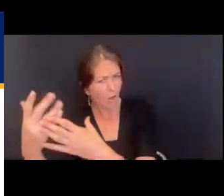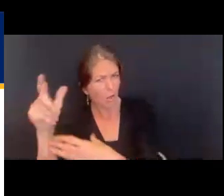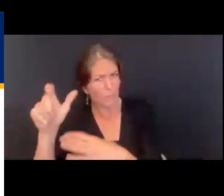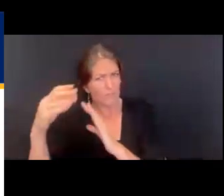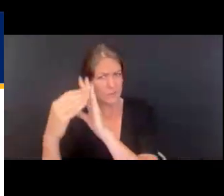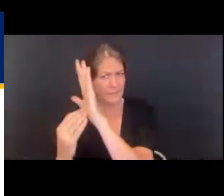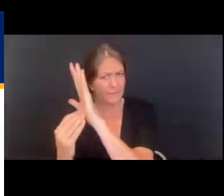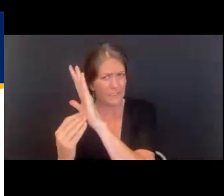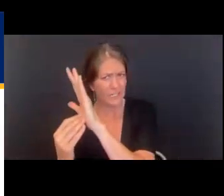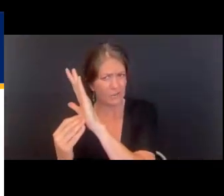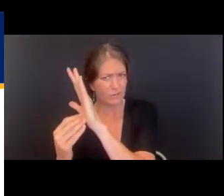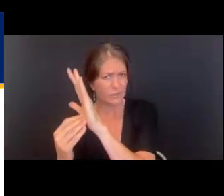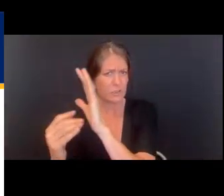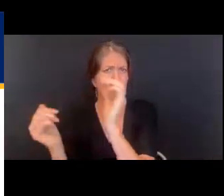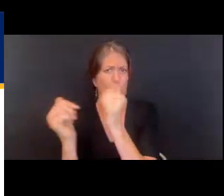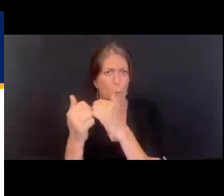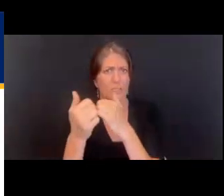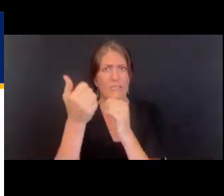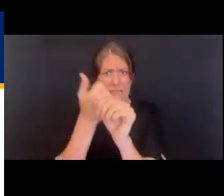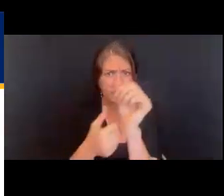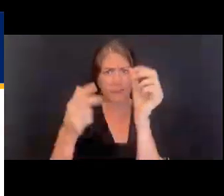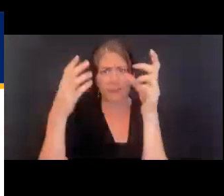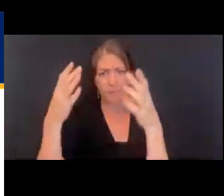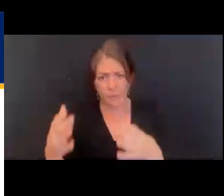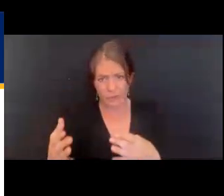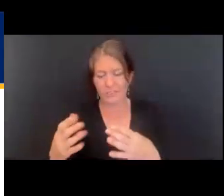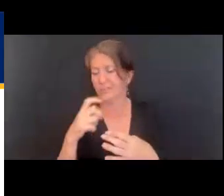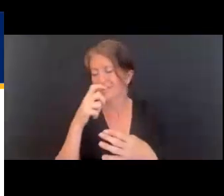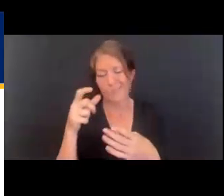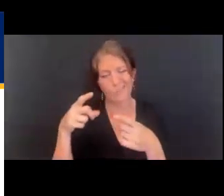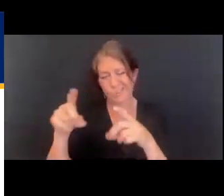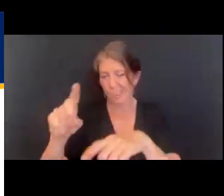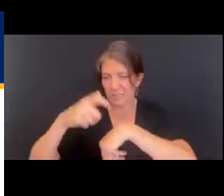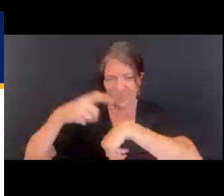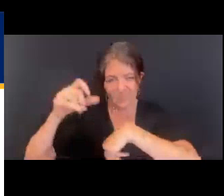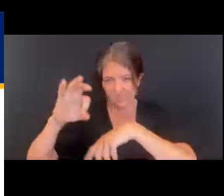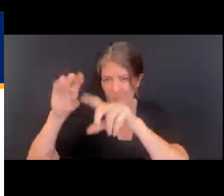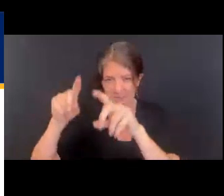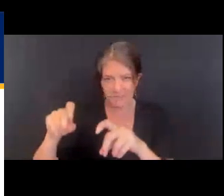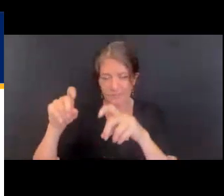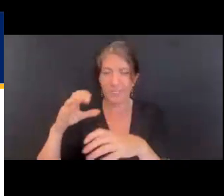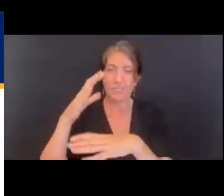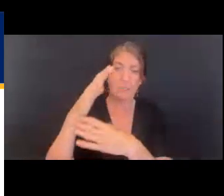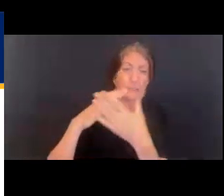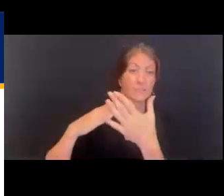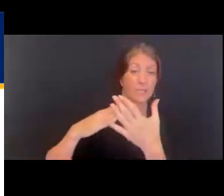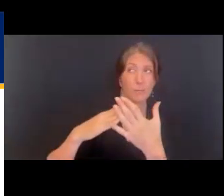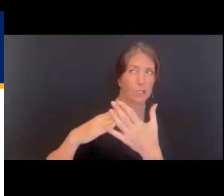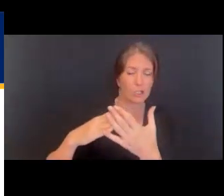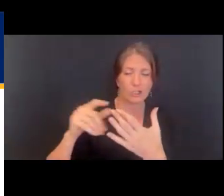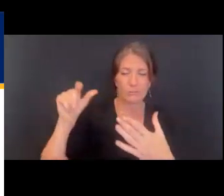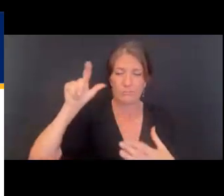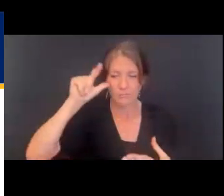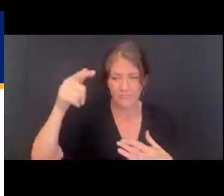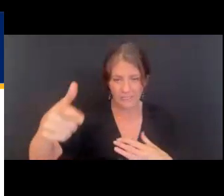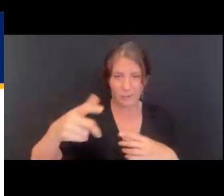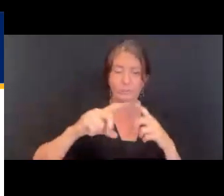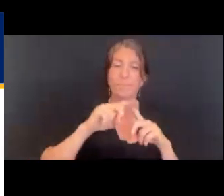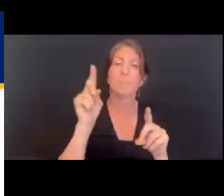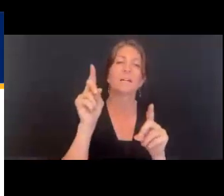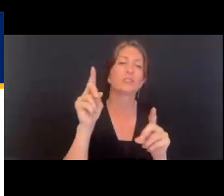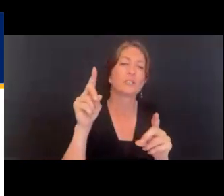a participant or their caregiver at the time of the assessment. Some of these are a little bit more behind the scenes, but this is just to give you an idea of